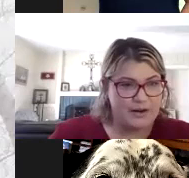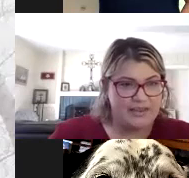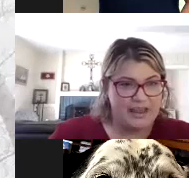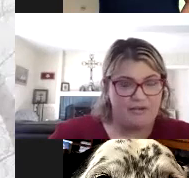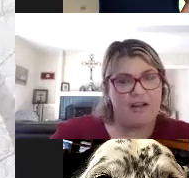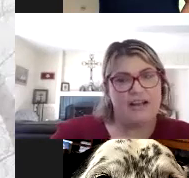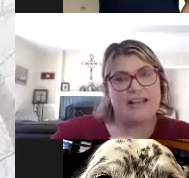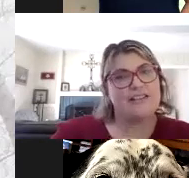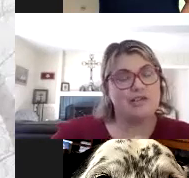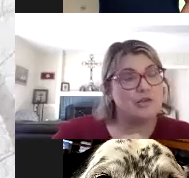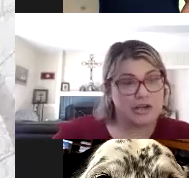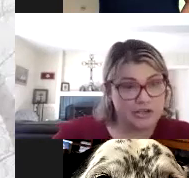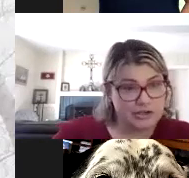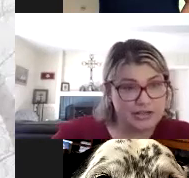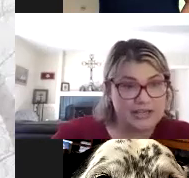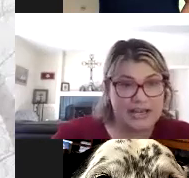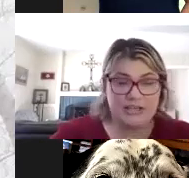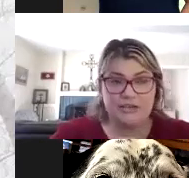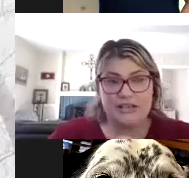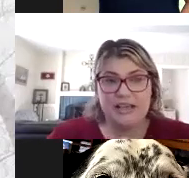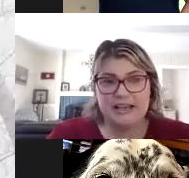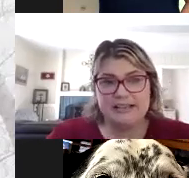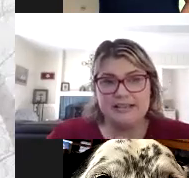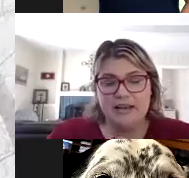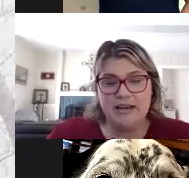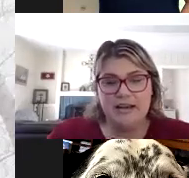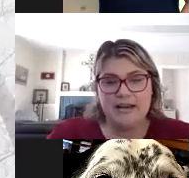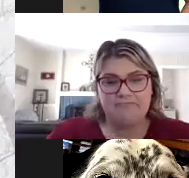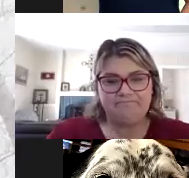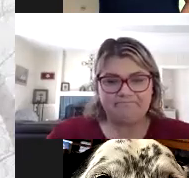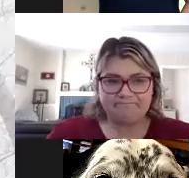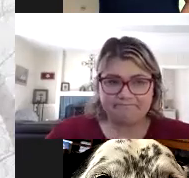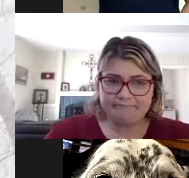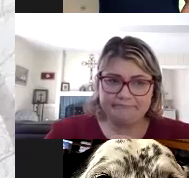reasons why they are not as structured nationally as